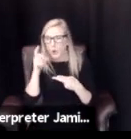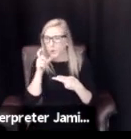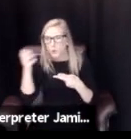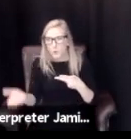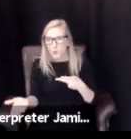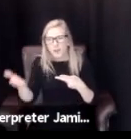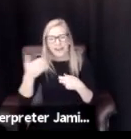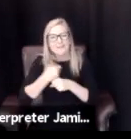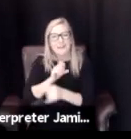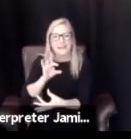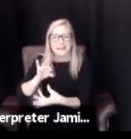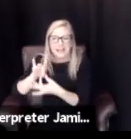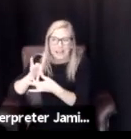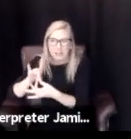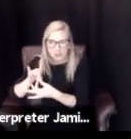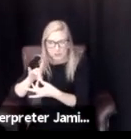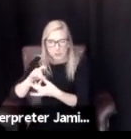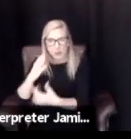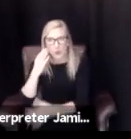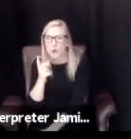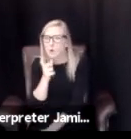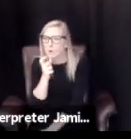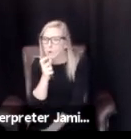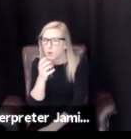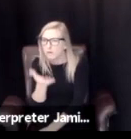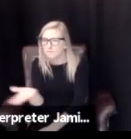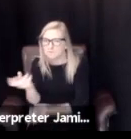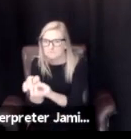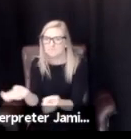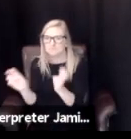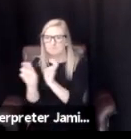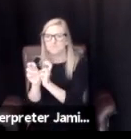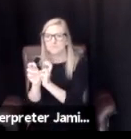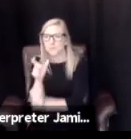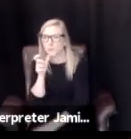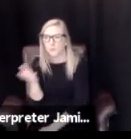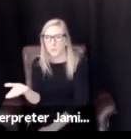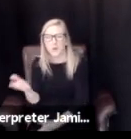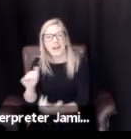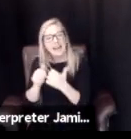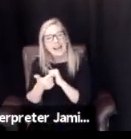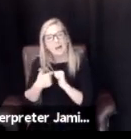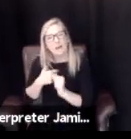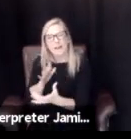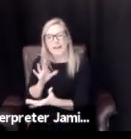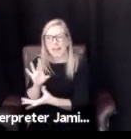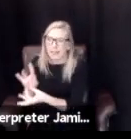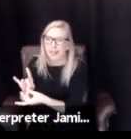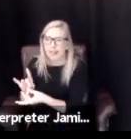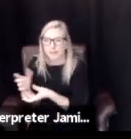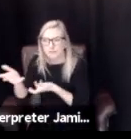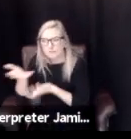point, know like who's going to be at the table? How can I get them talking? This